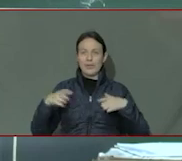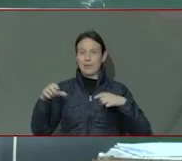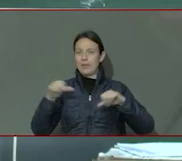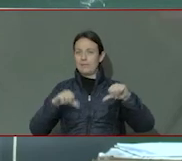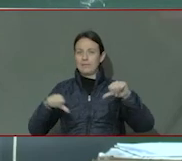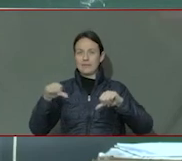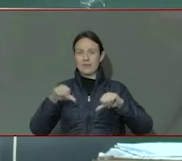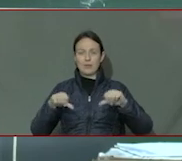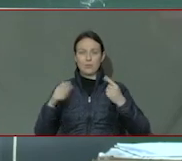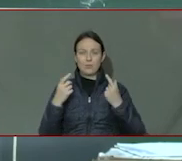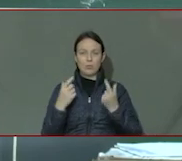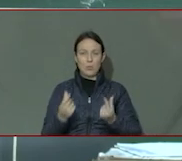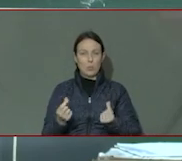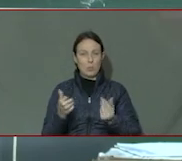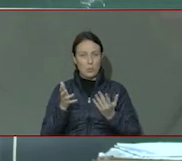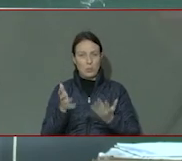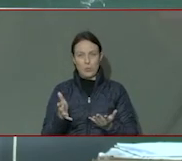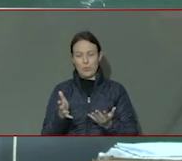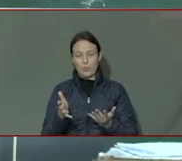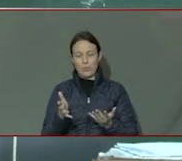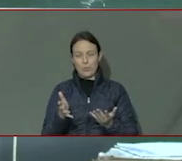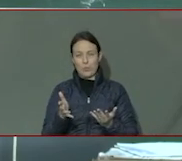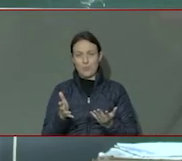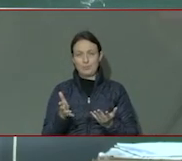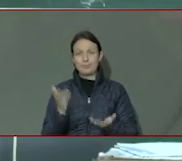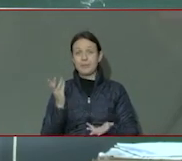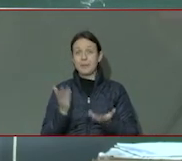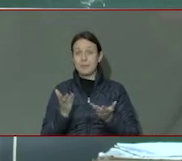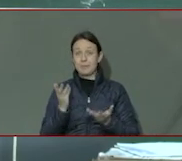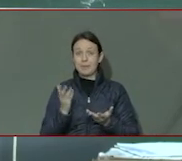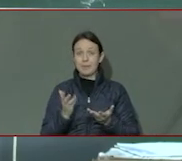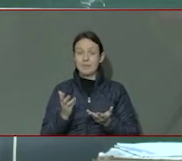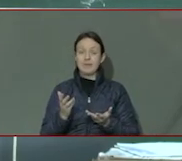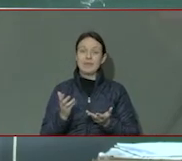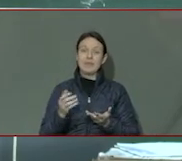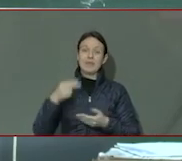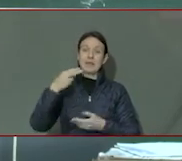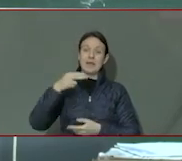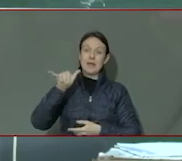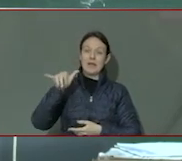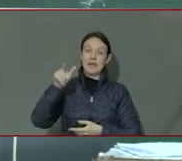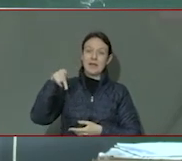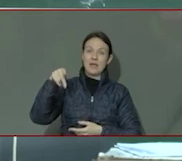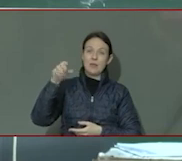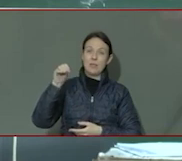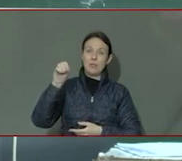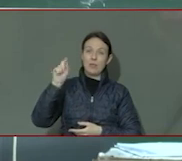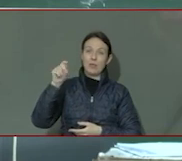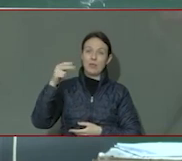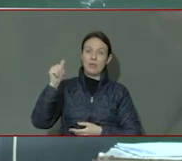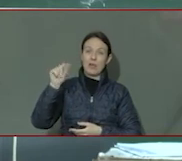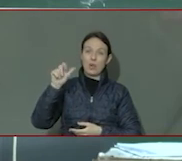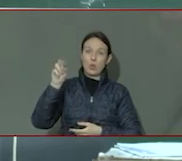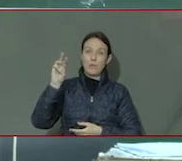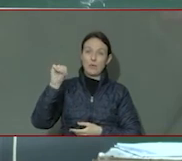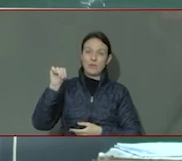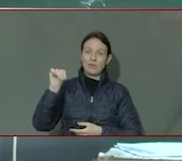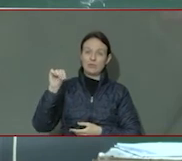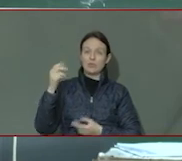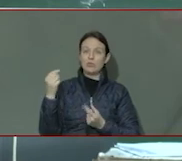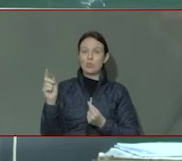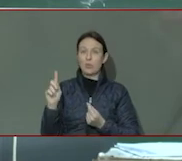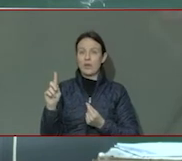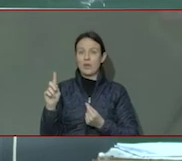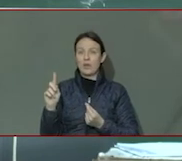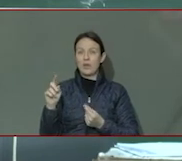ask you. What is the function of the hypothalamus with regards to osmoregulation? It releases which